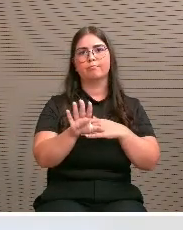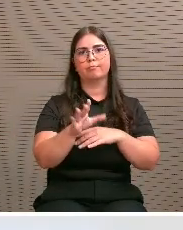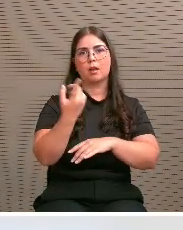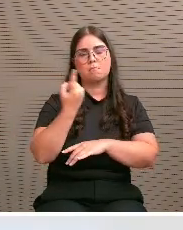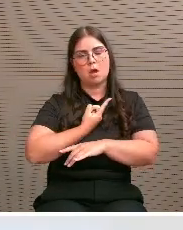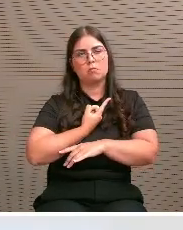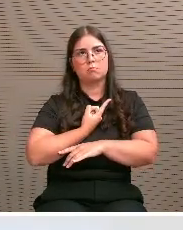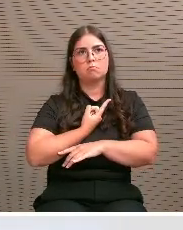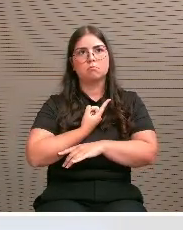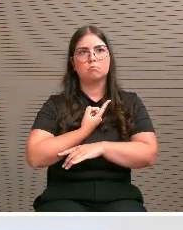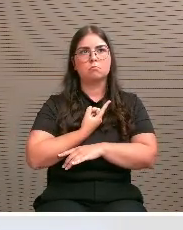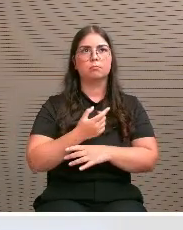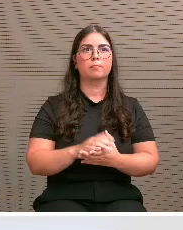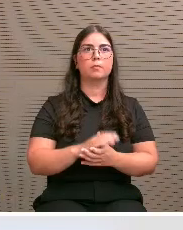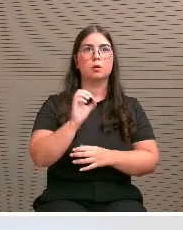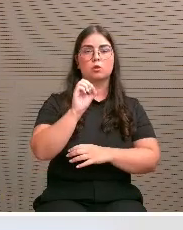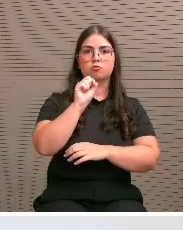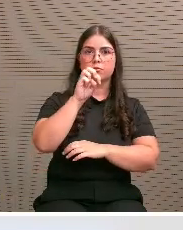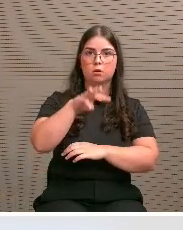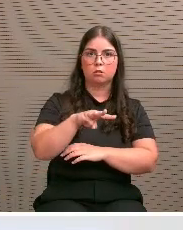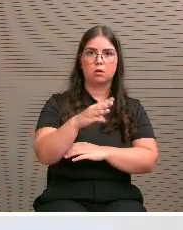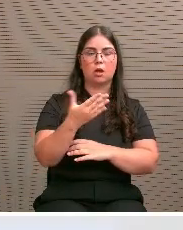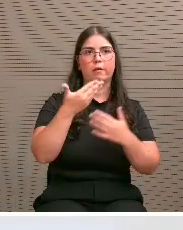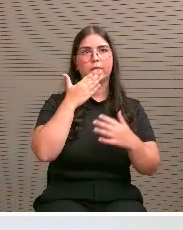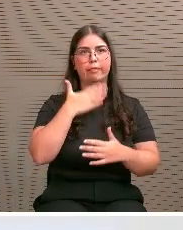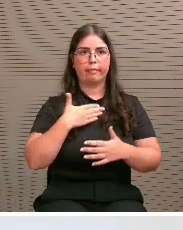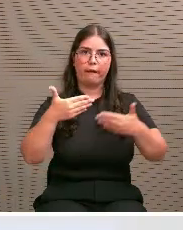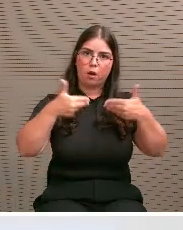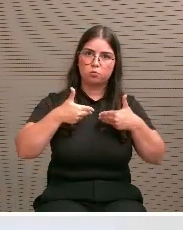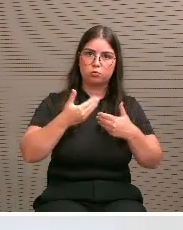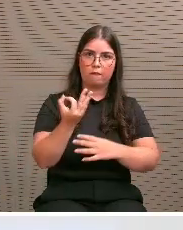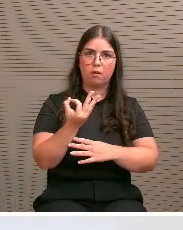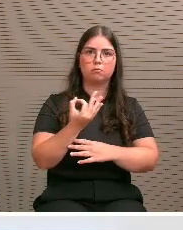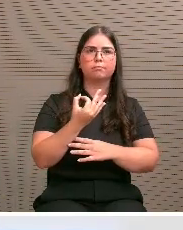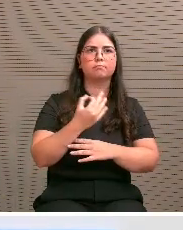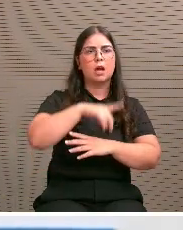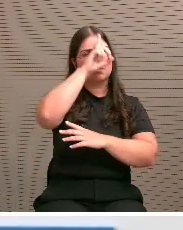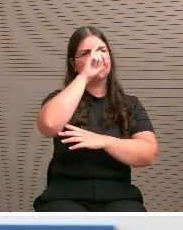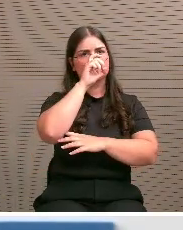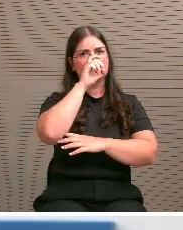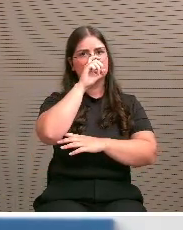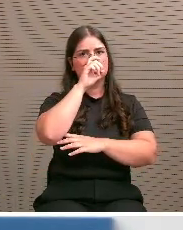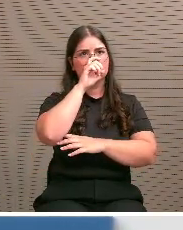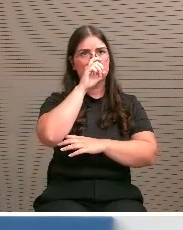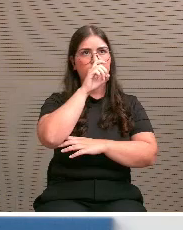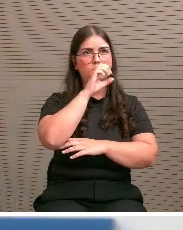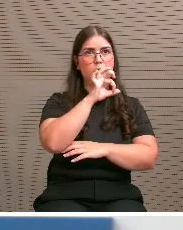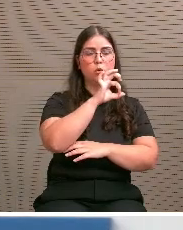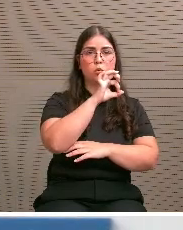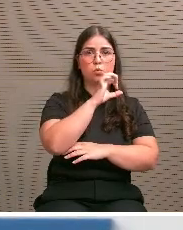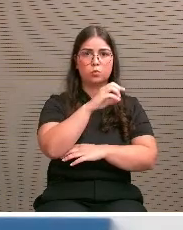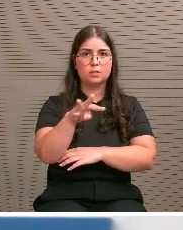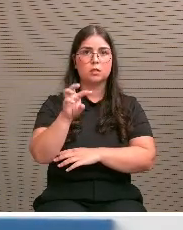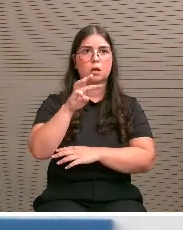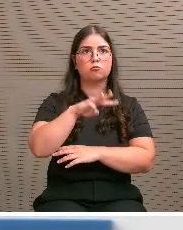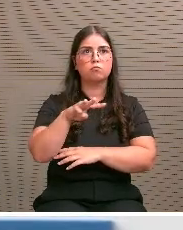help. Also, remember that for some 800 million people, not here in Europe,